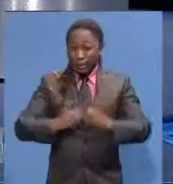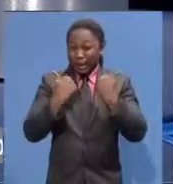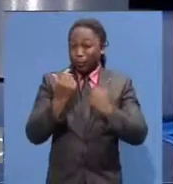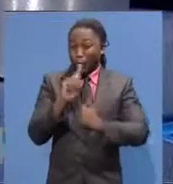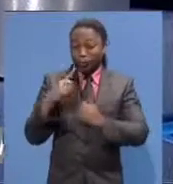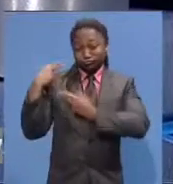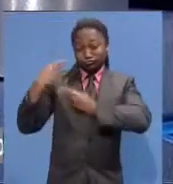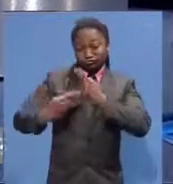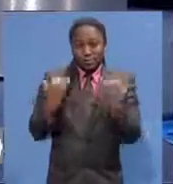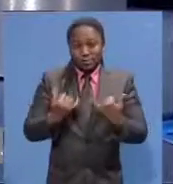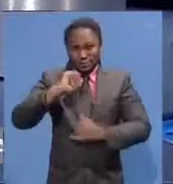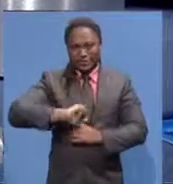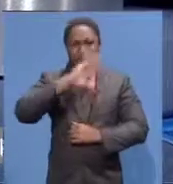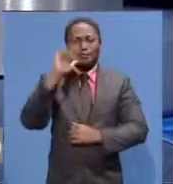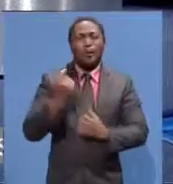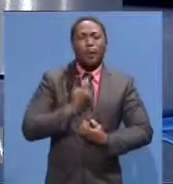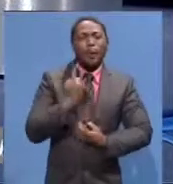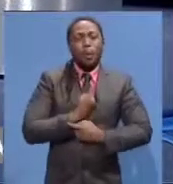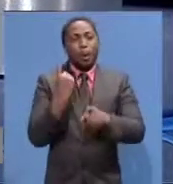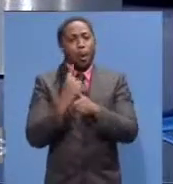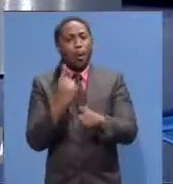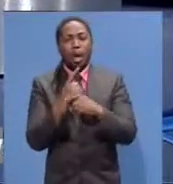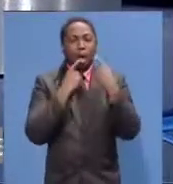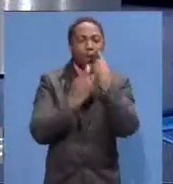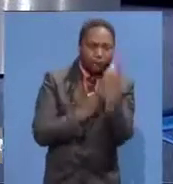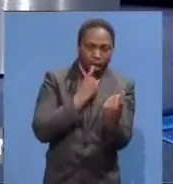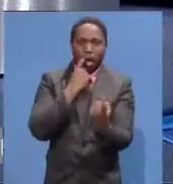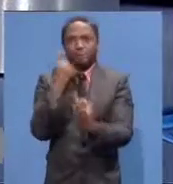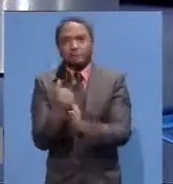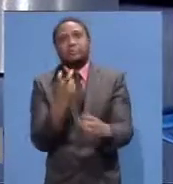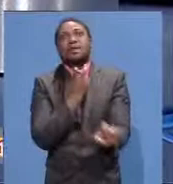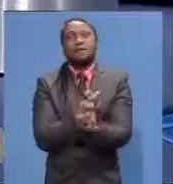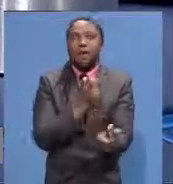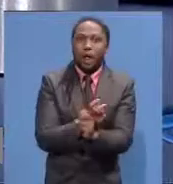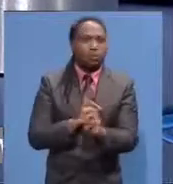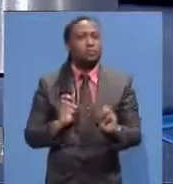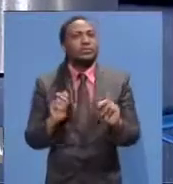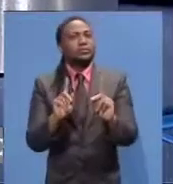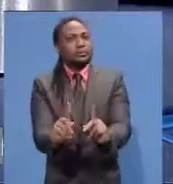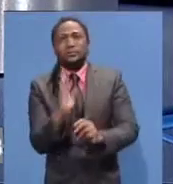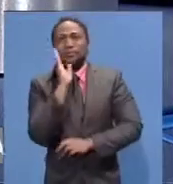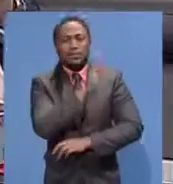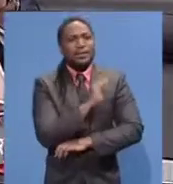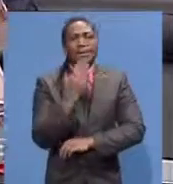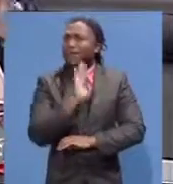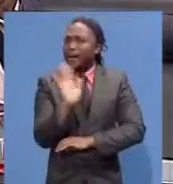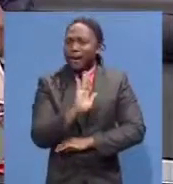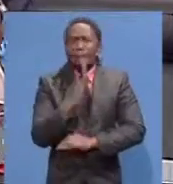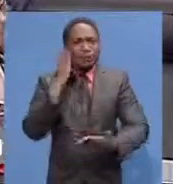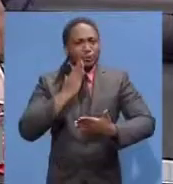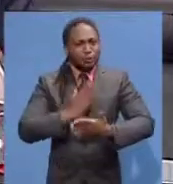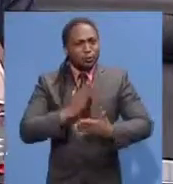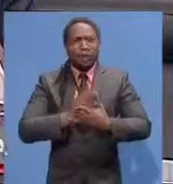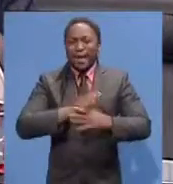Africa today is to stop whining and complaining about how tough it is and how there are no opportunities. It's to find the spaces and to make